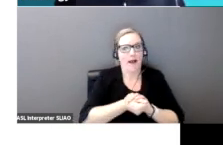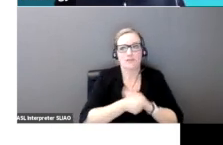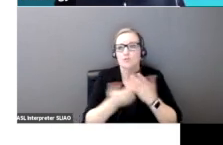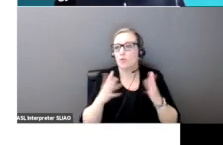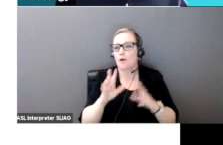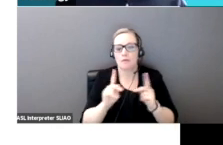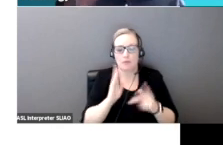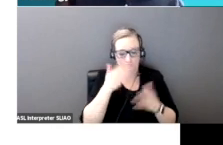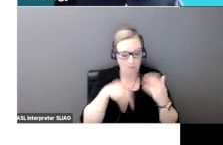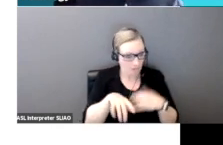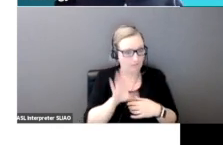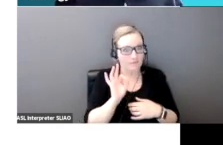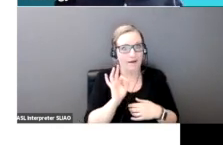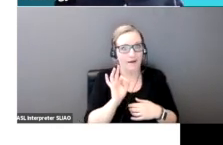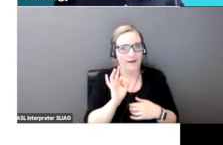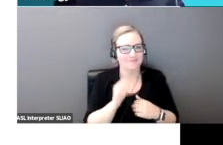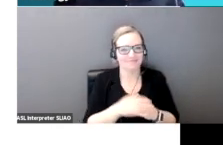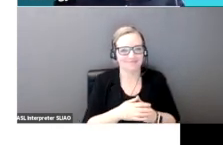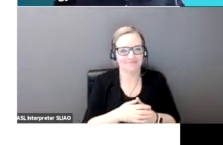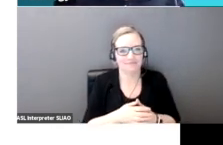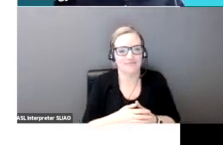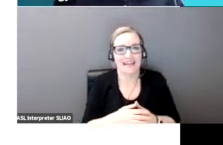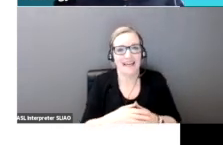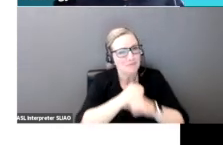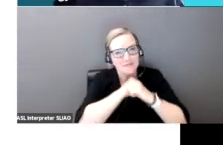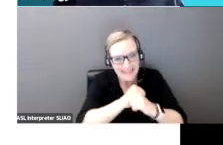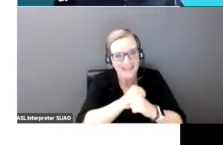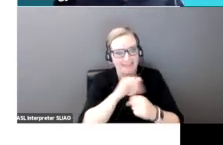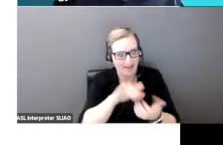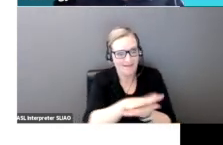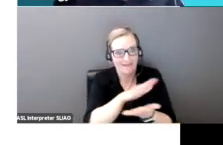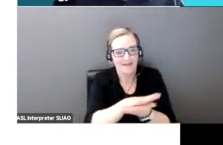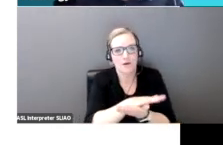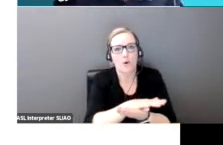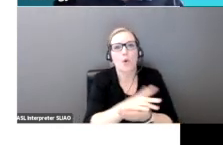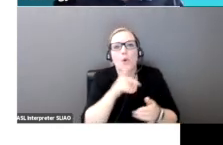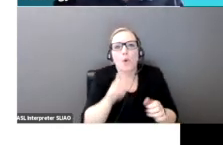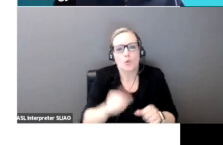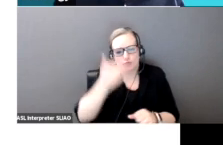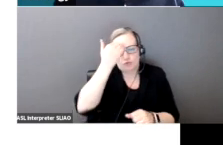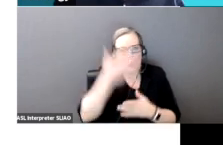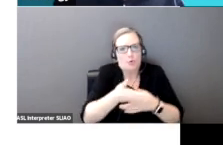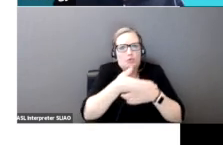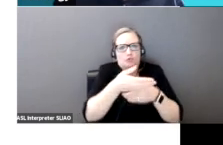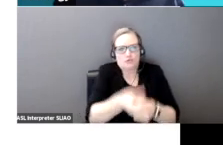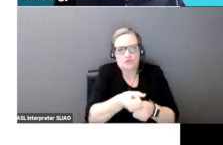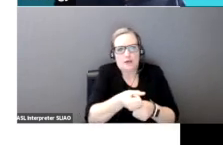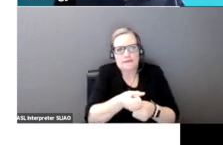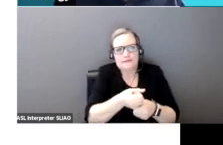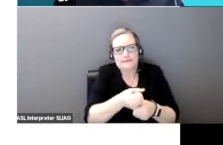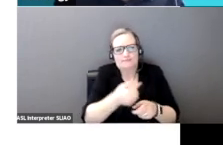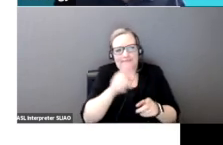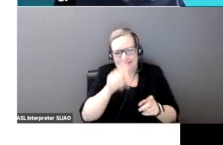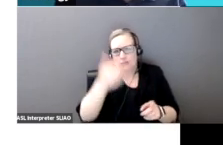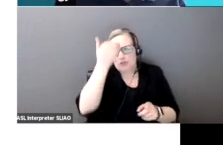And then protect that particular document. Only allow access to people who need to know. Ensure that